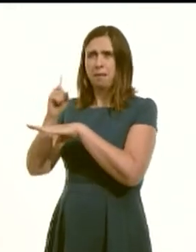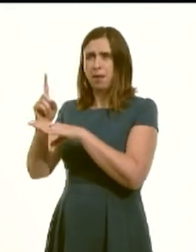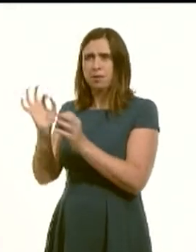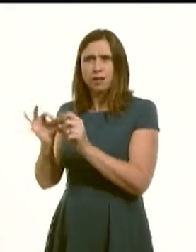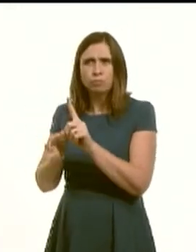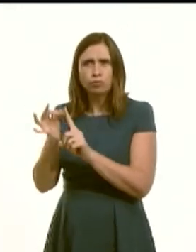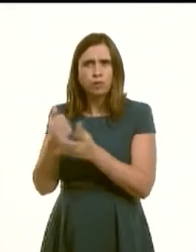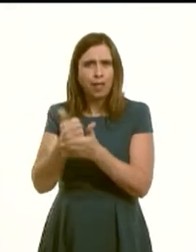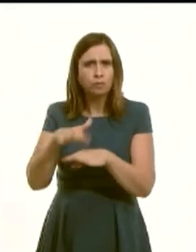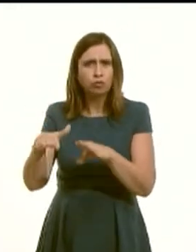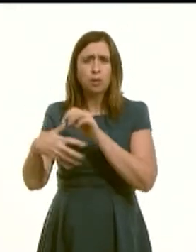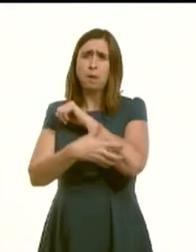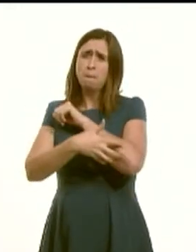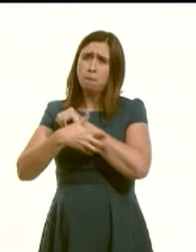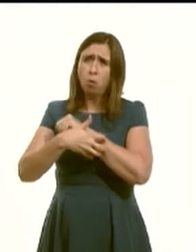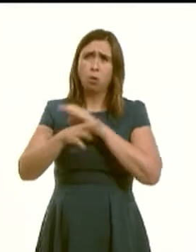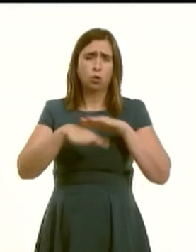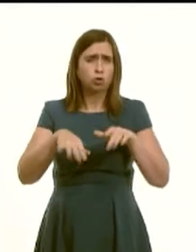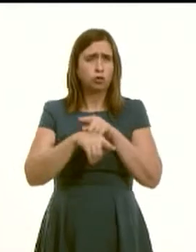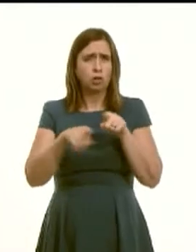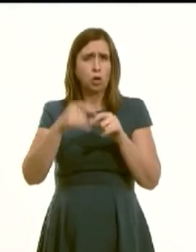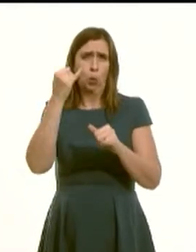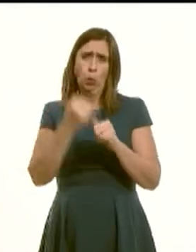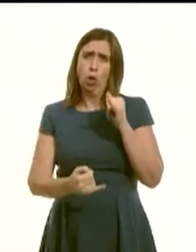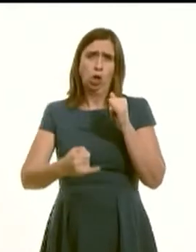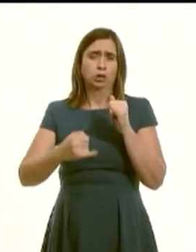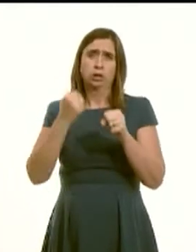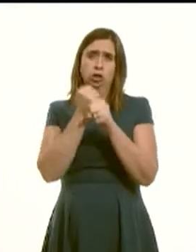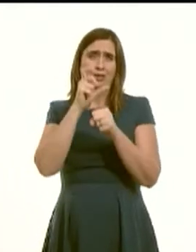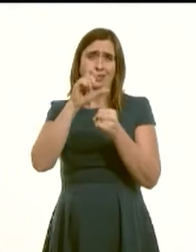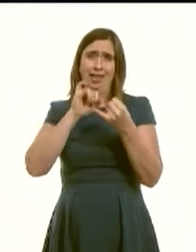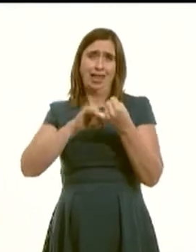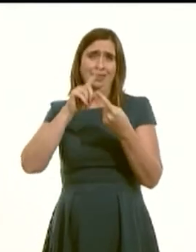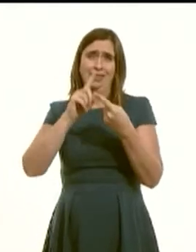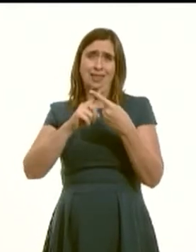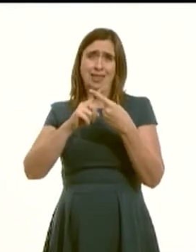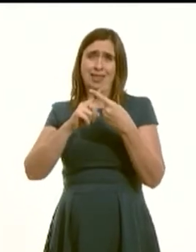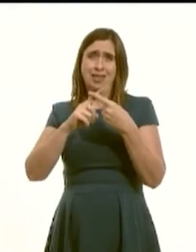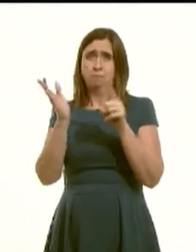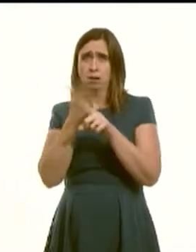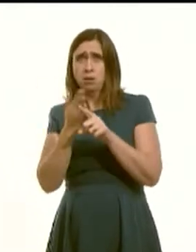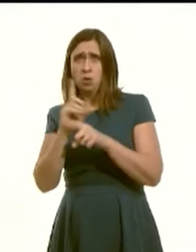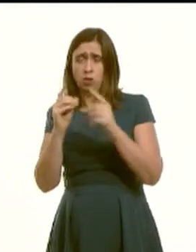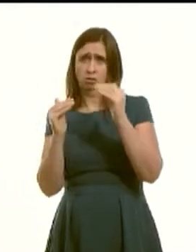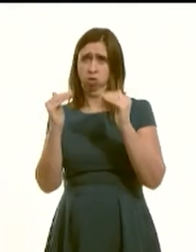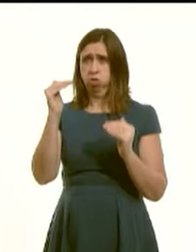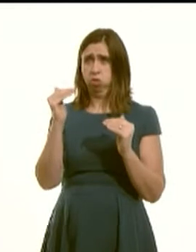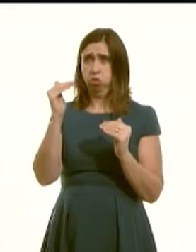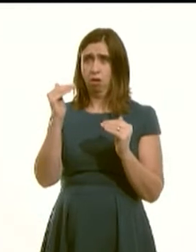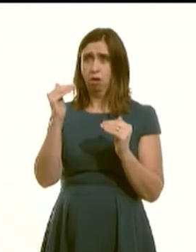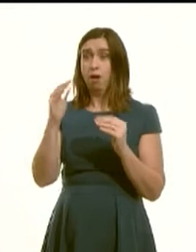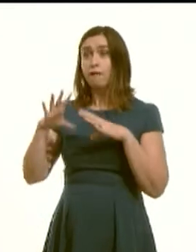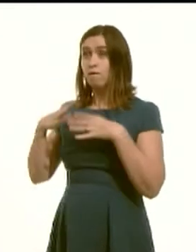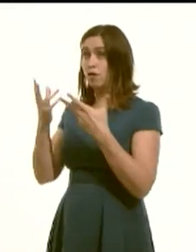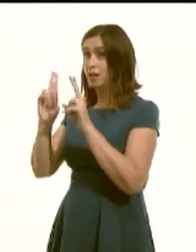Those poorest children will then go on to suffer poorer GCSE results. Just 26% of children eligible for free school